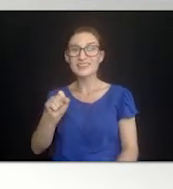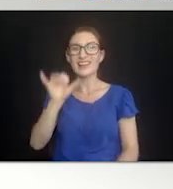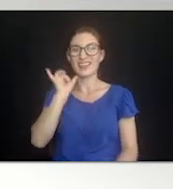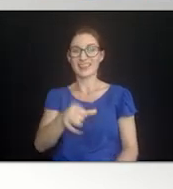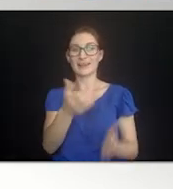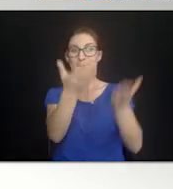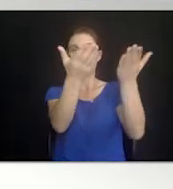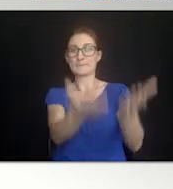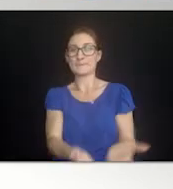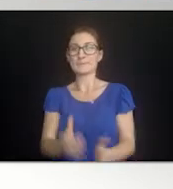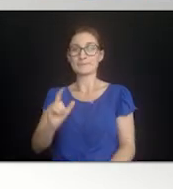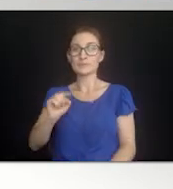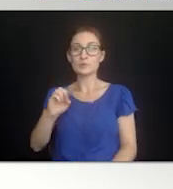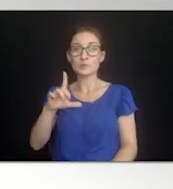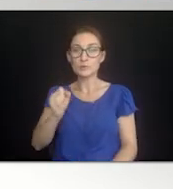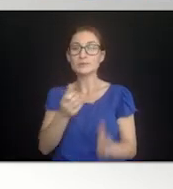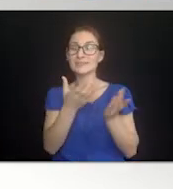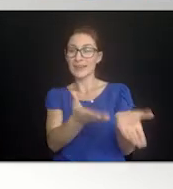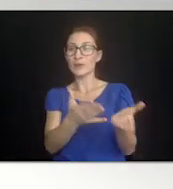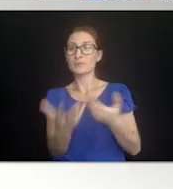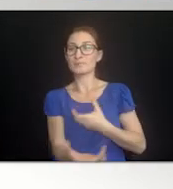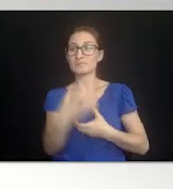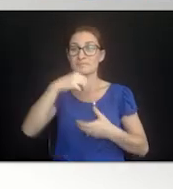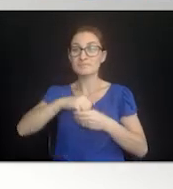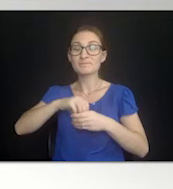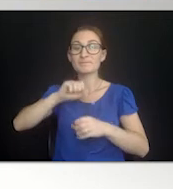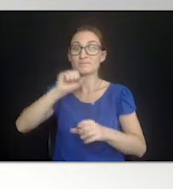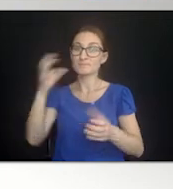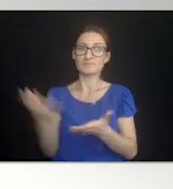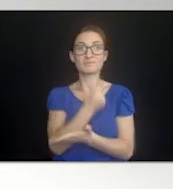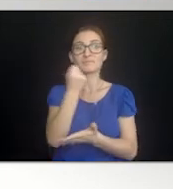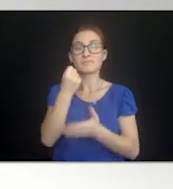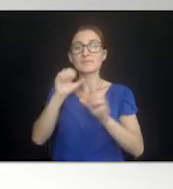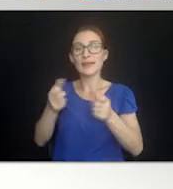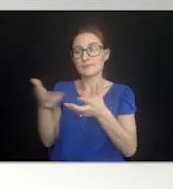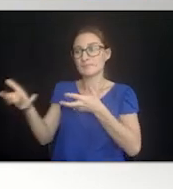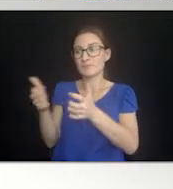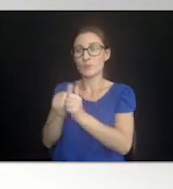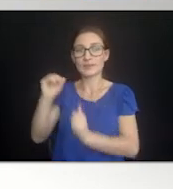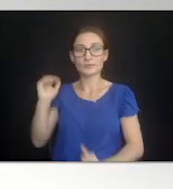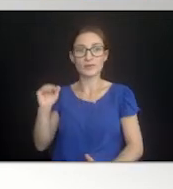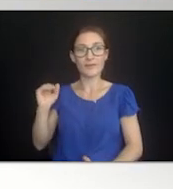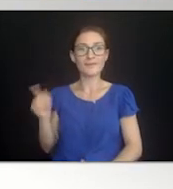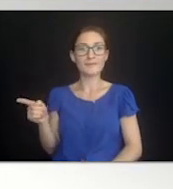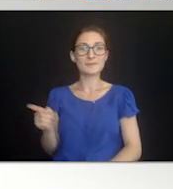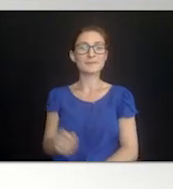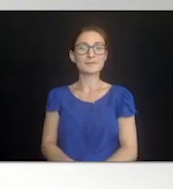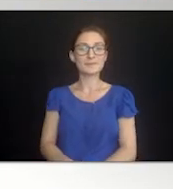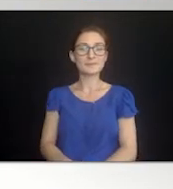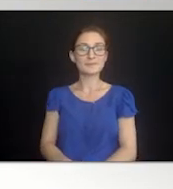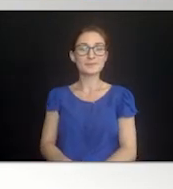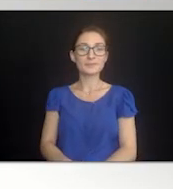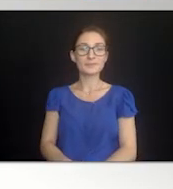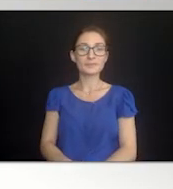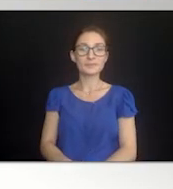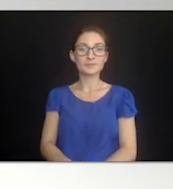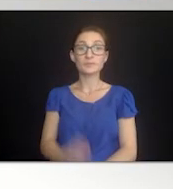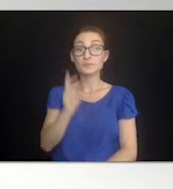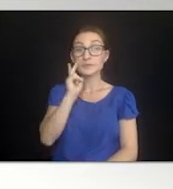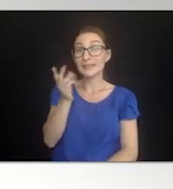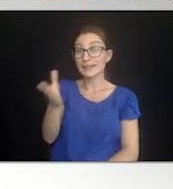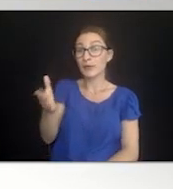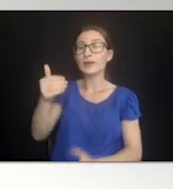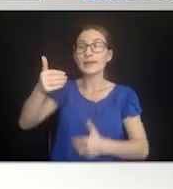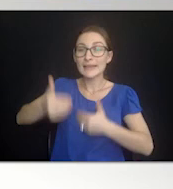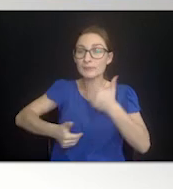tools. These are those tools. These are those building blocks that you can use to work with your child and help with a better outcome. And then if